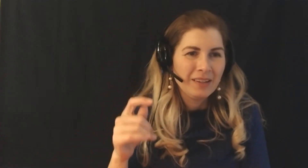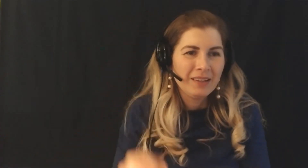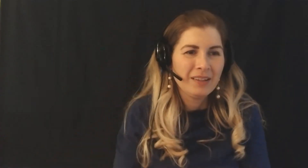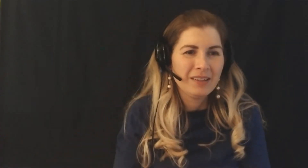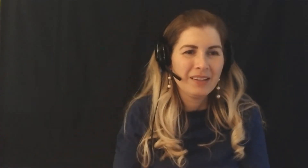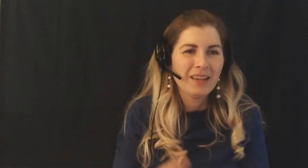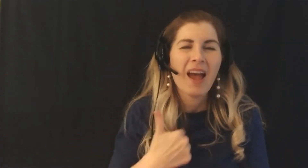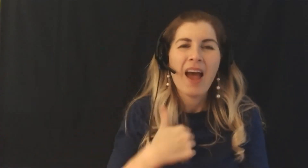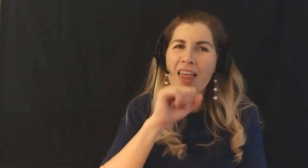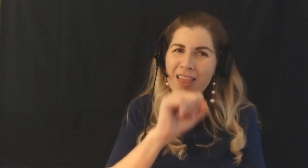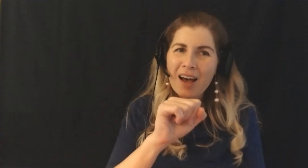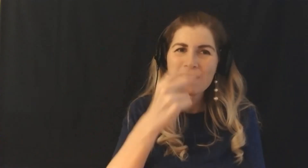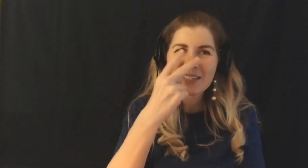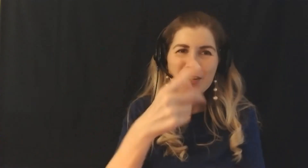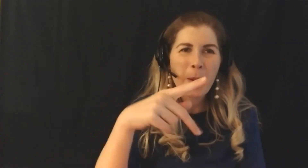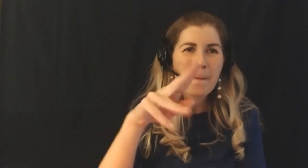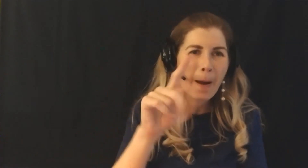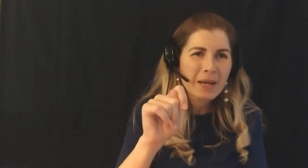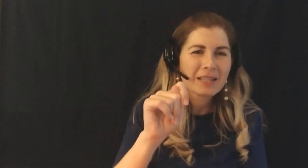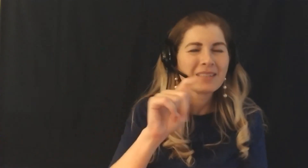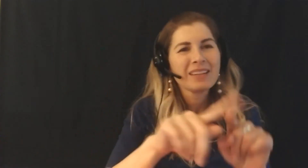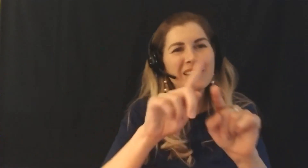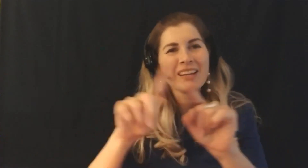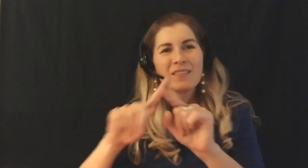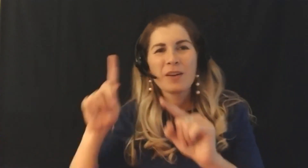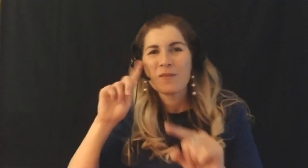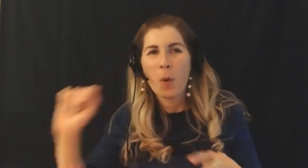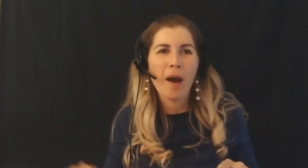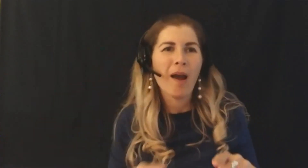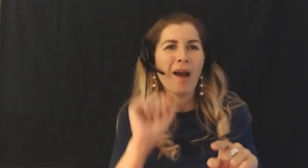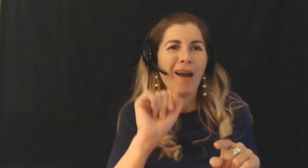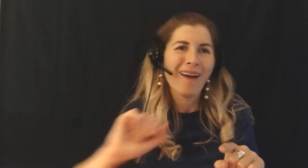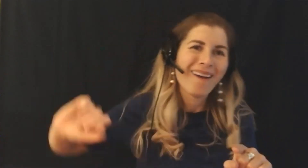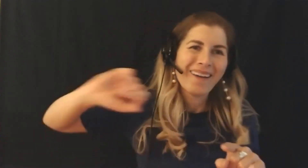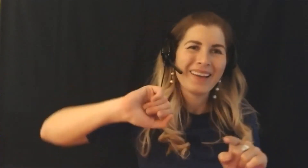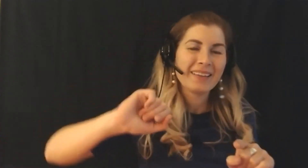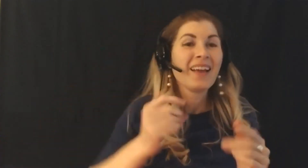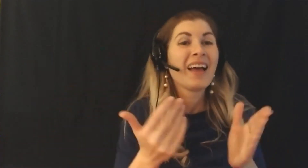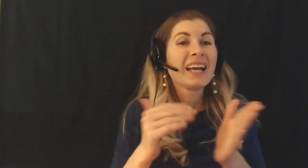And I love seeing some people using puppets and different things to enter. I love that. All right, hide again.